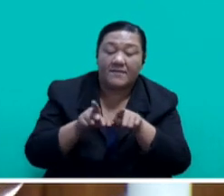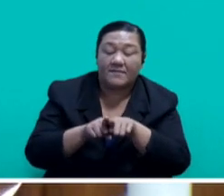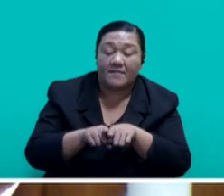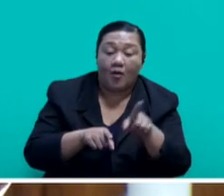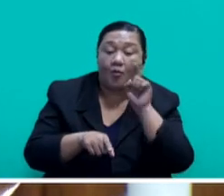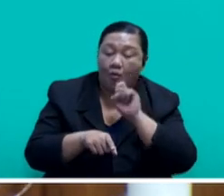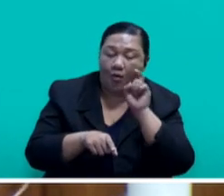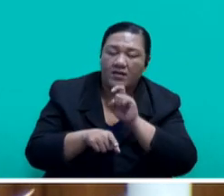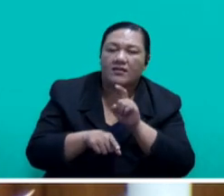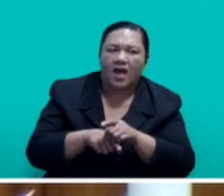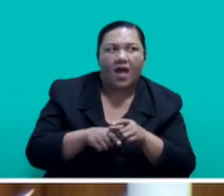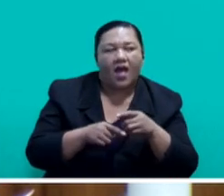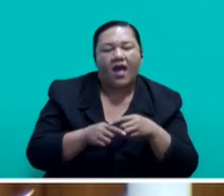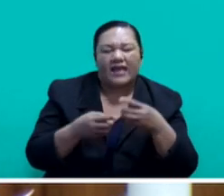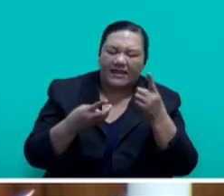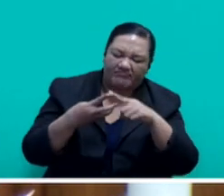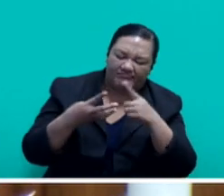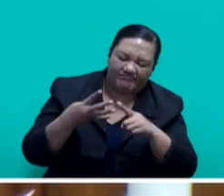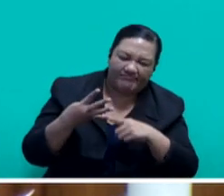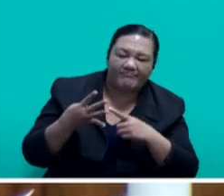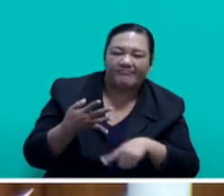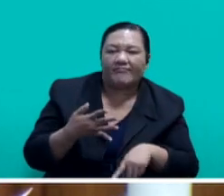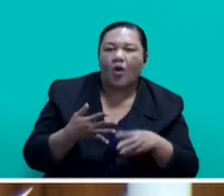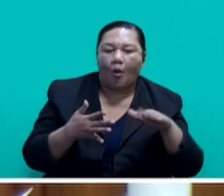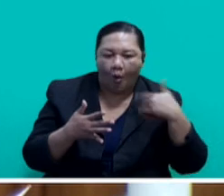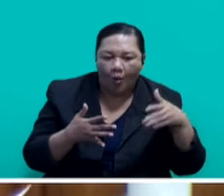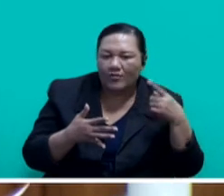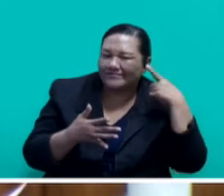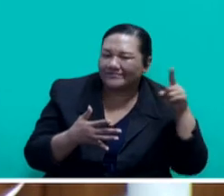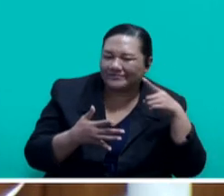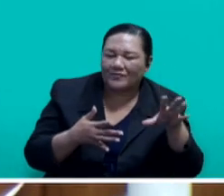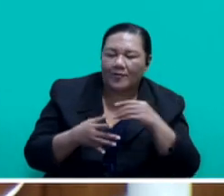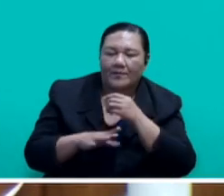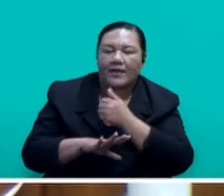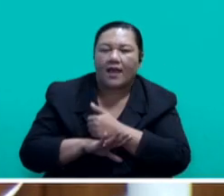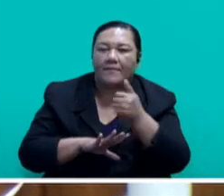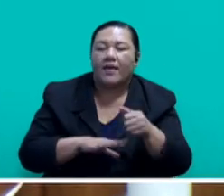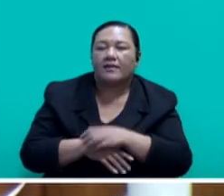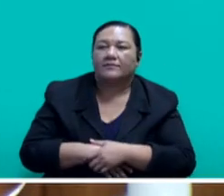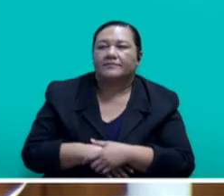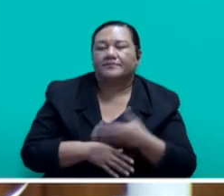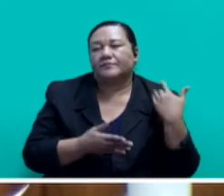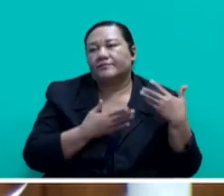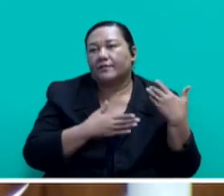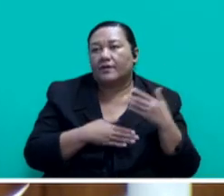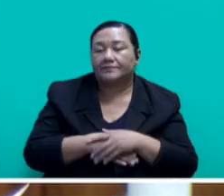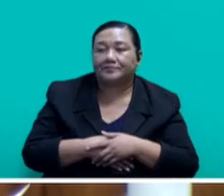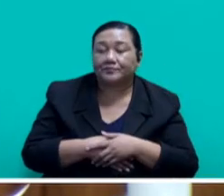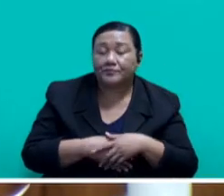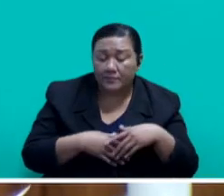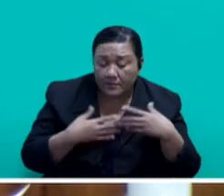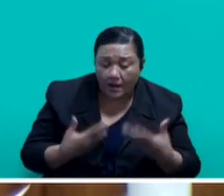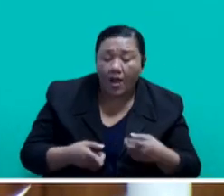The last 16 years, Mr. Speaker, has been a tumultuous chapter in our independent history. We will continue to